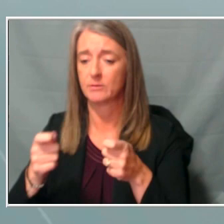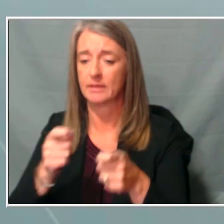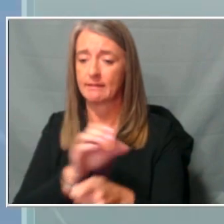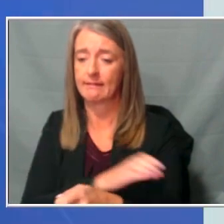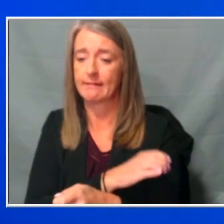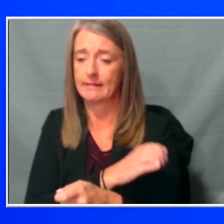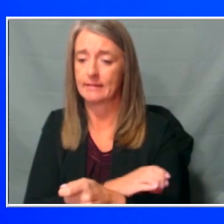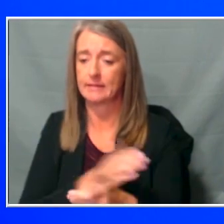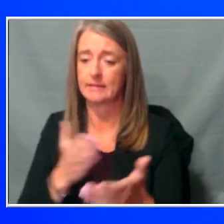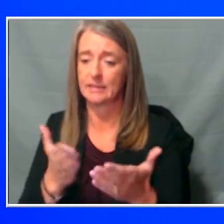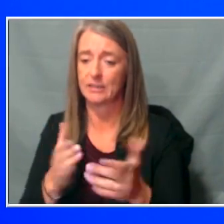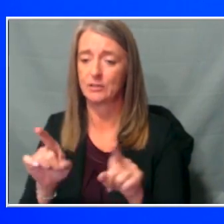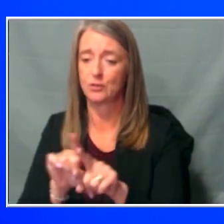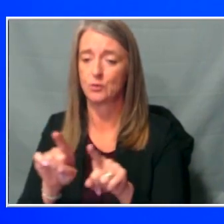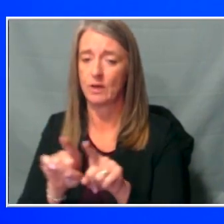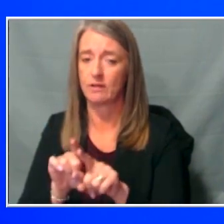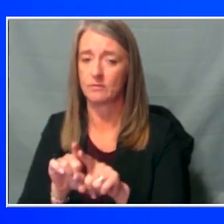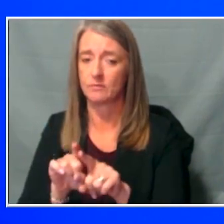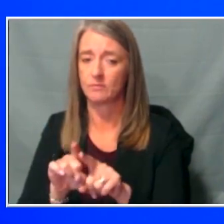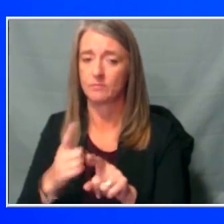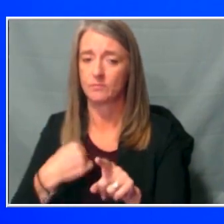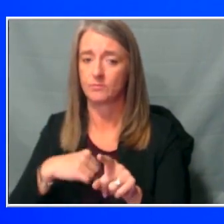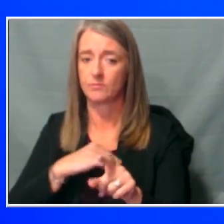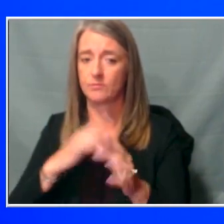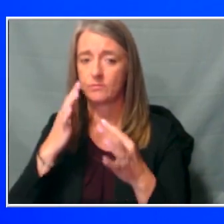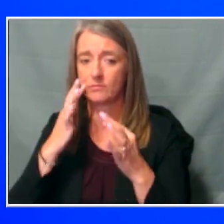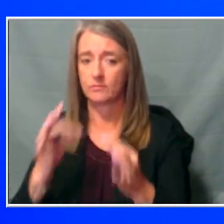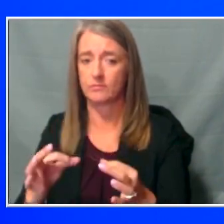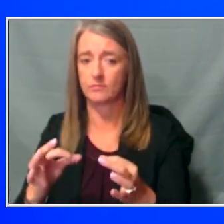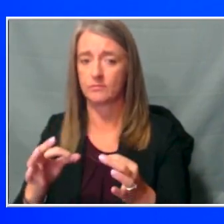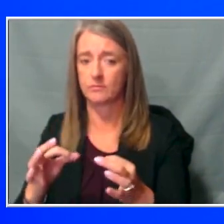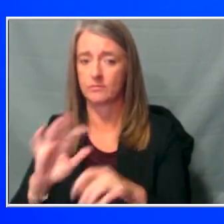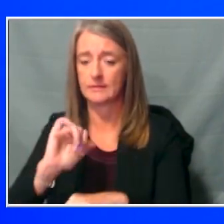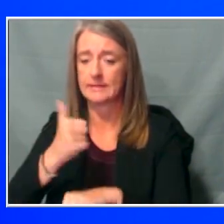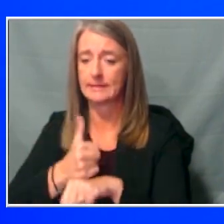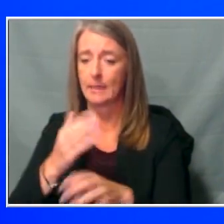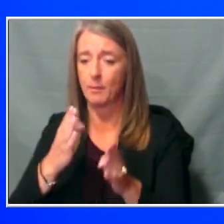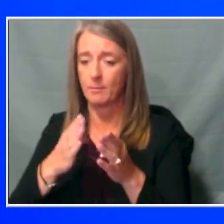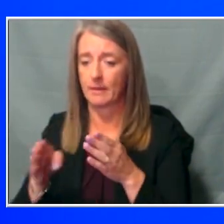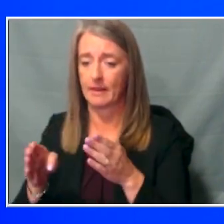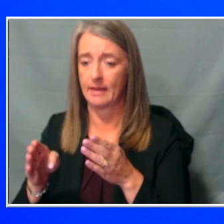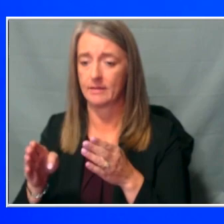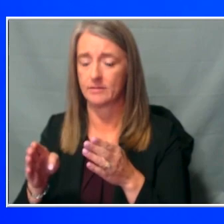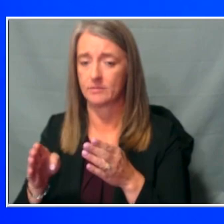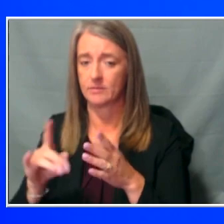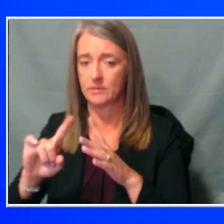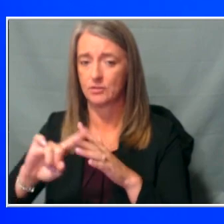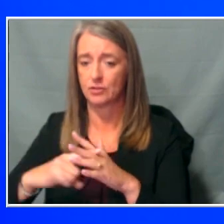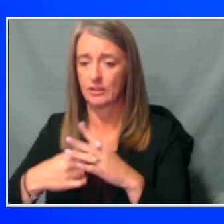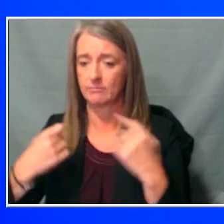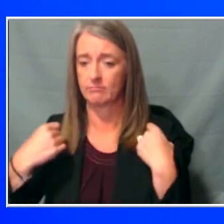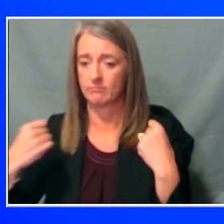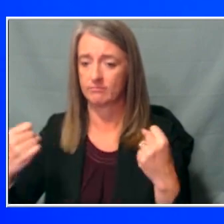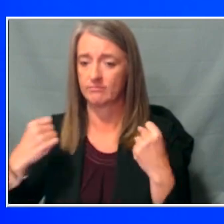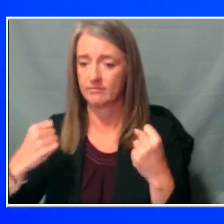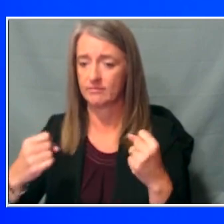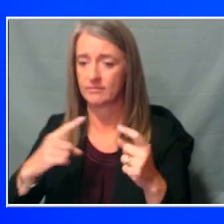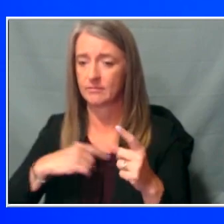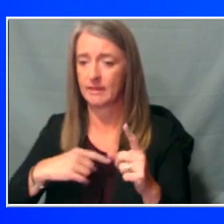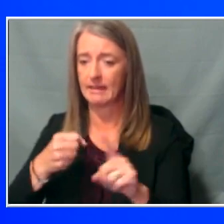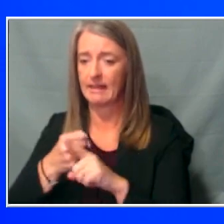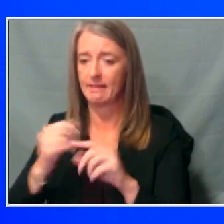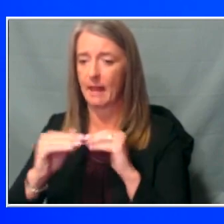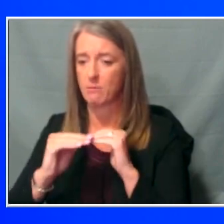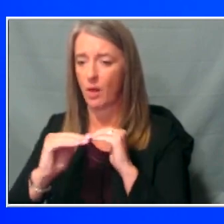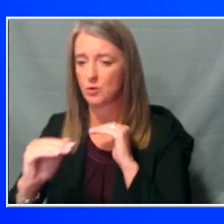well, and we decided that we were going to set up a plan. I had started exercising, but I kind of hit that plateau